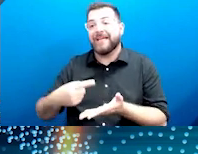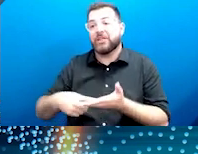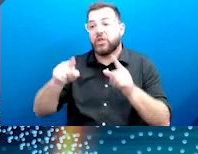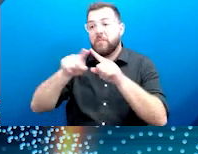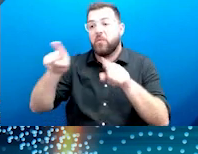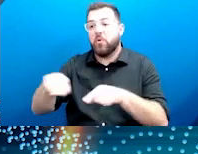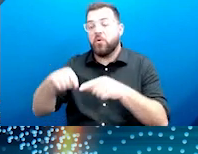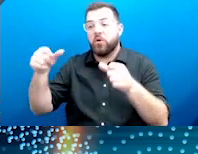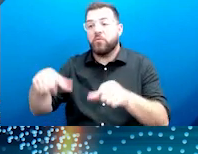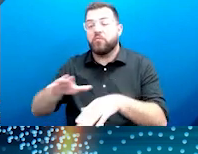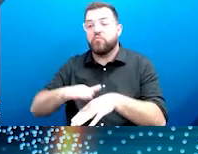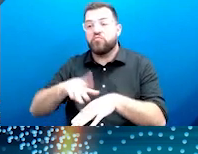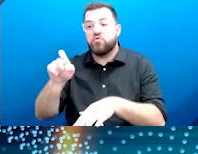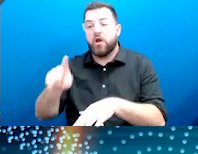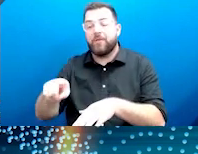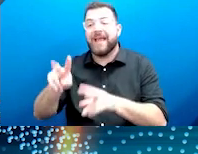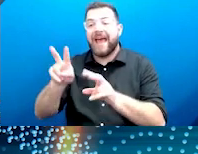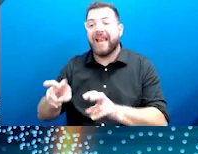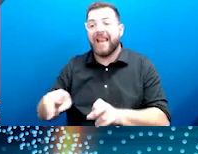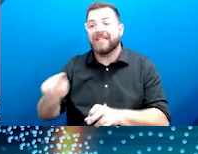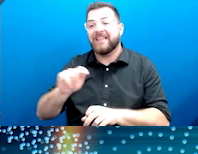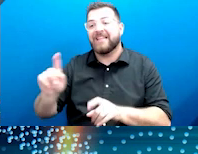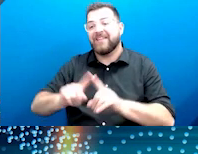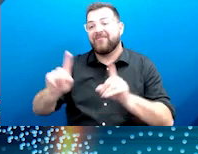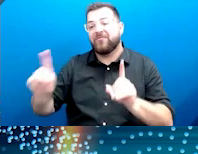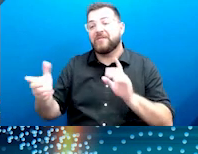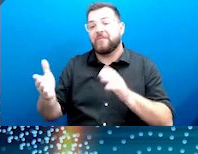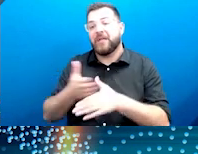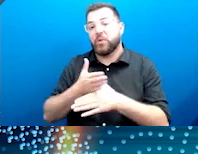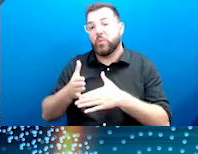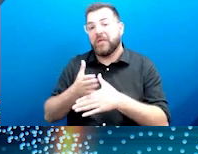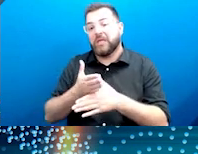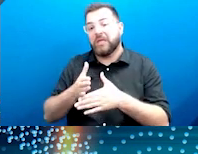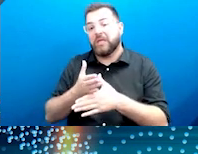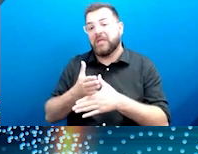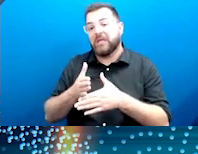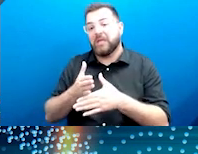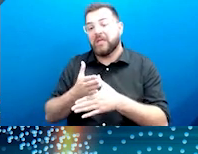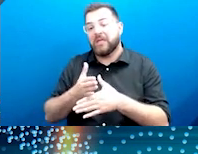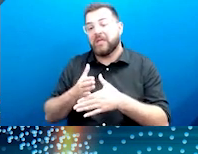prompt analyzing the difference between how